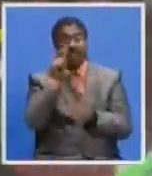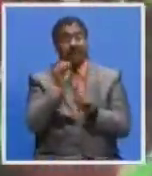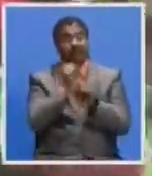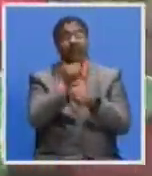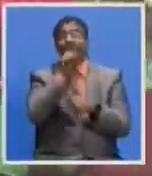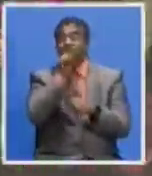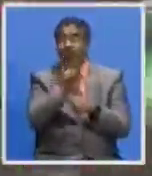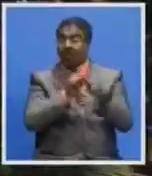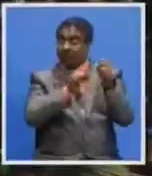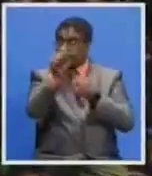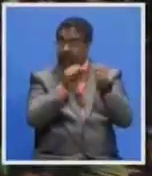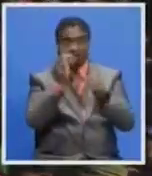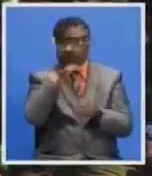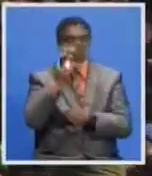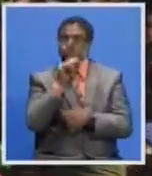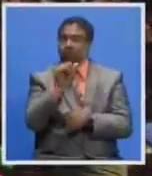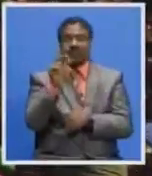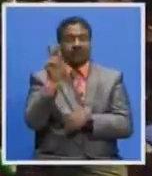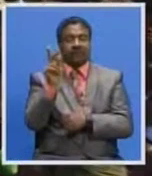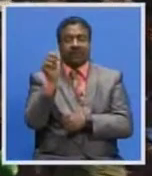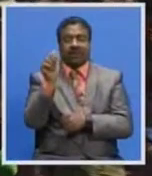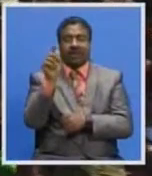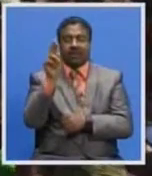no violence in Katuba.